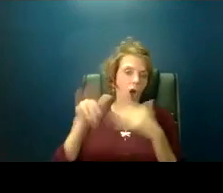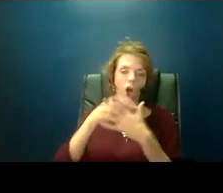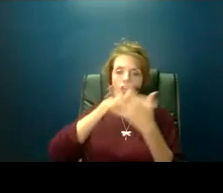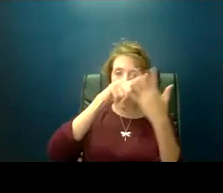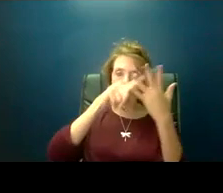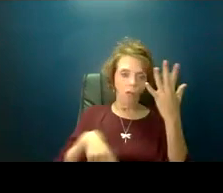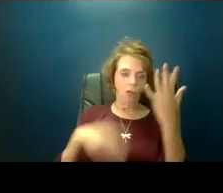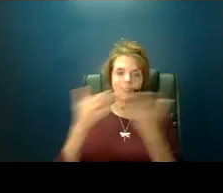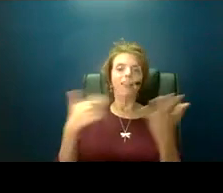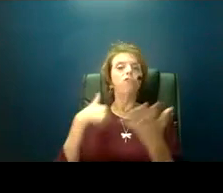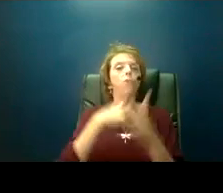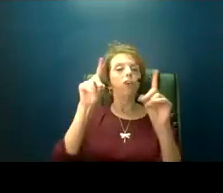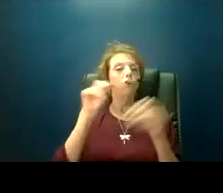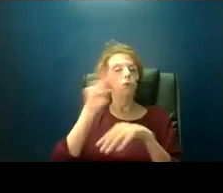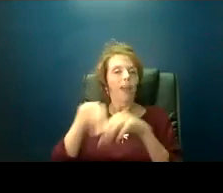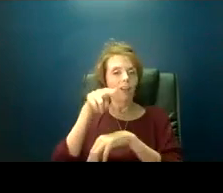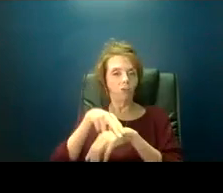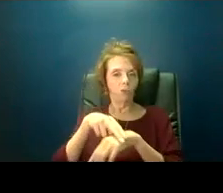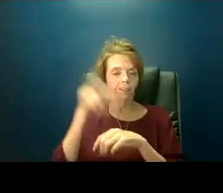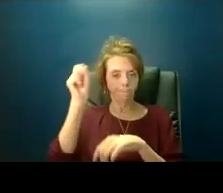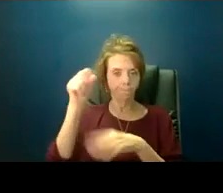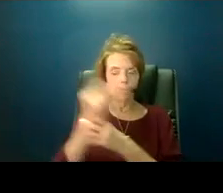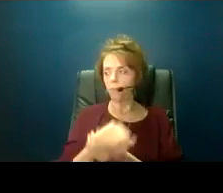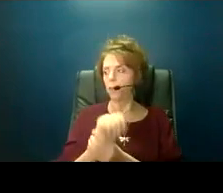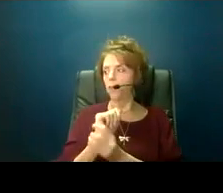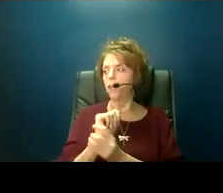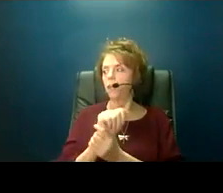do naturally, and